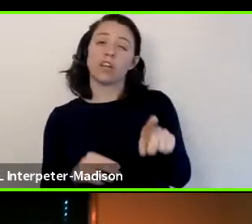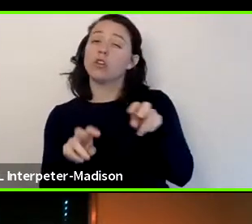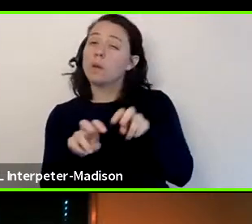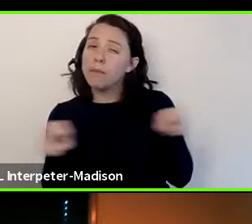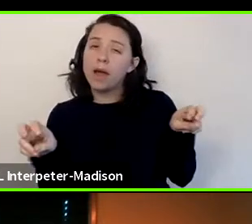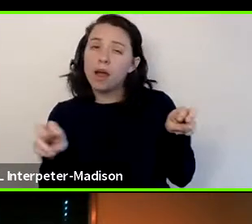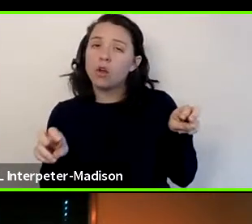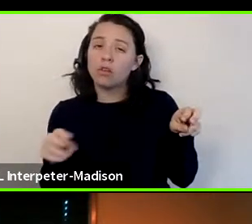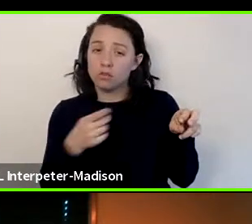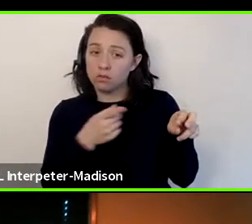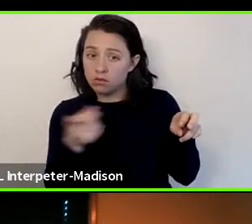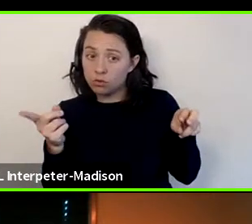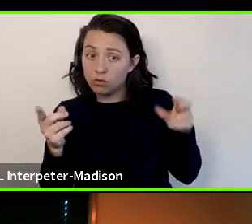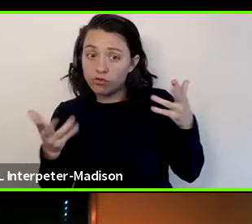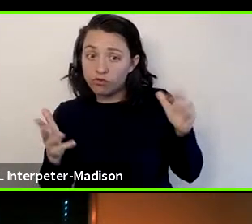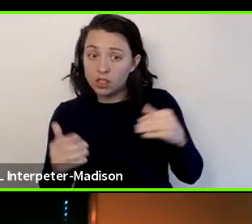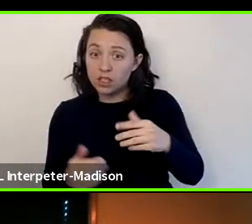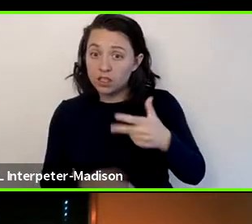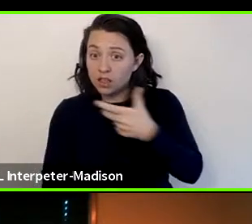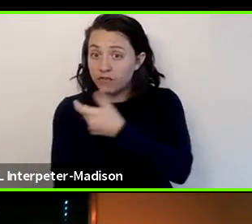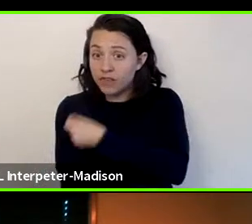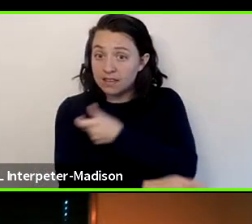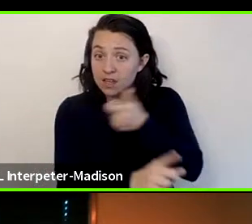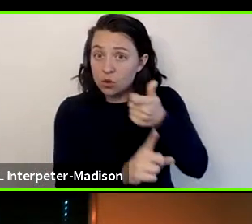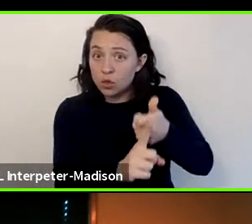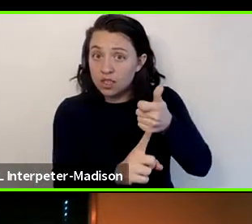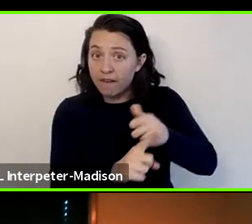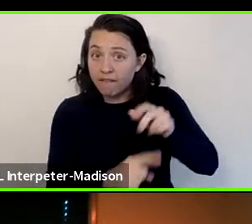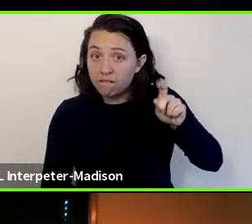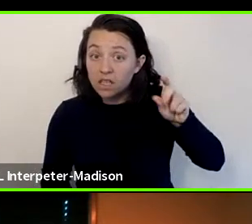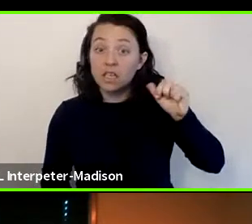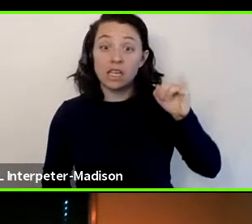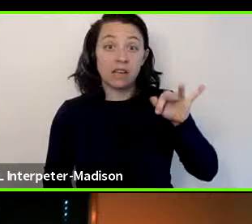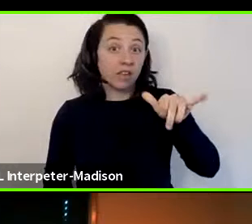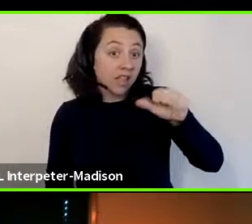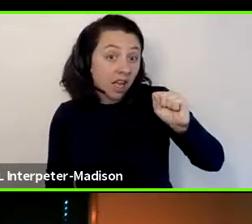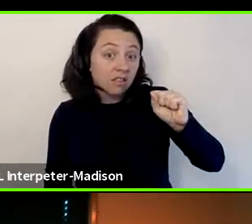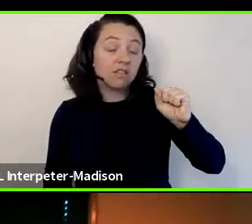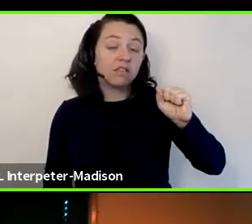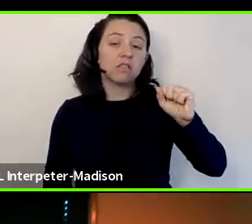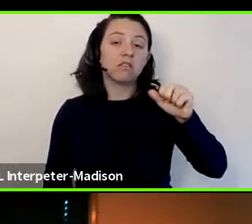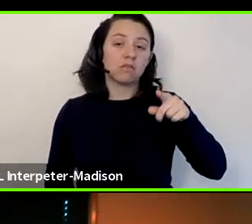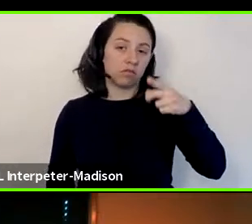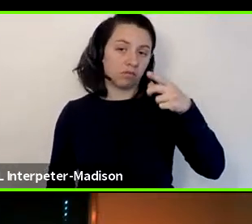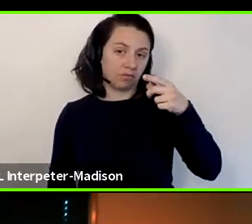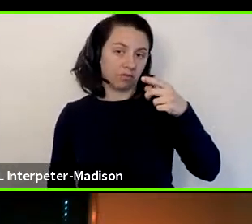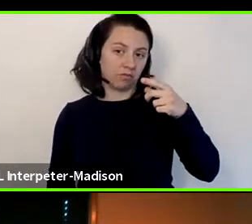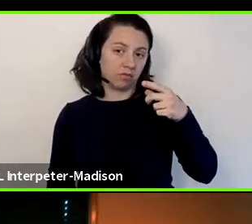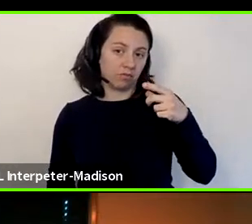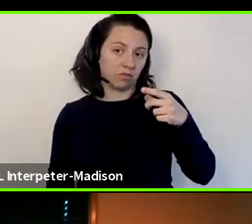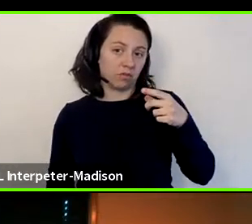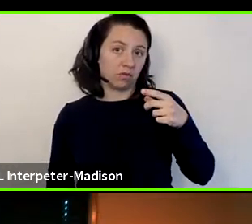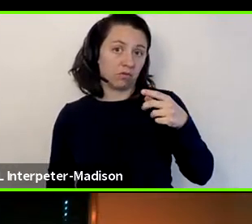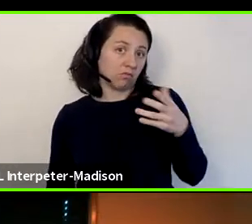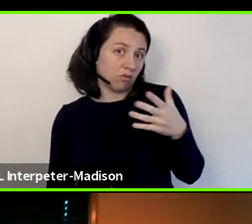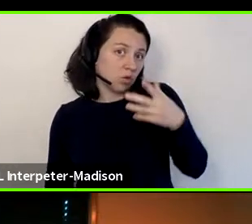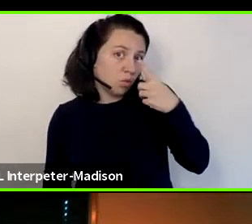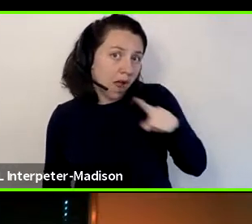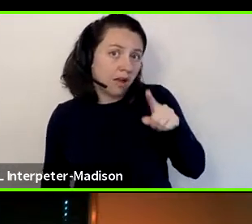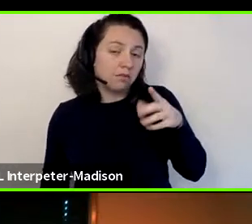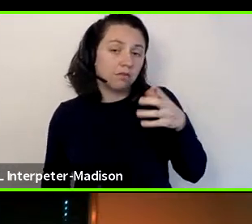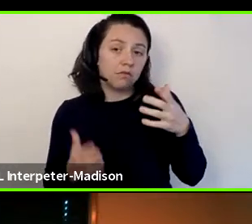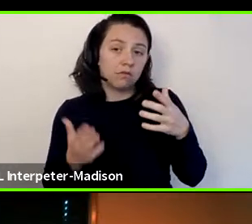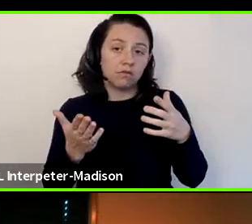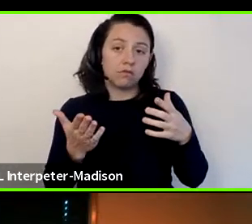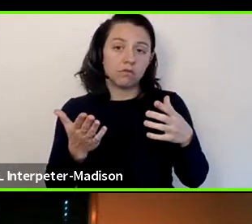been vaccinated at this point. And if they have, would you speak to that in terms of what that has